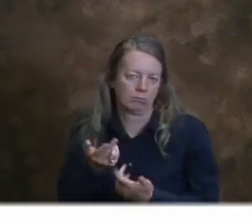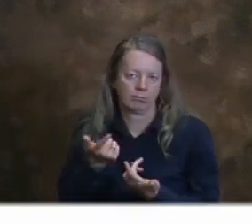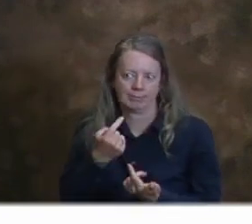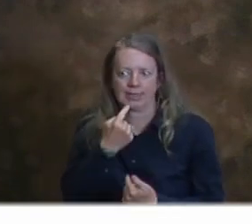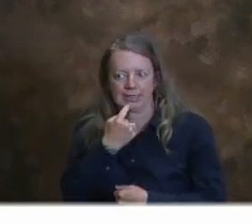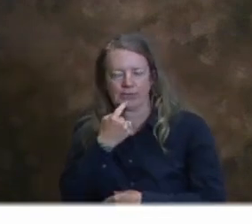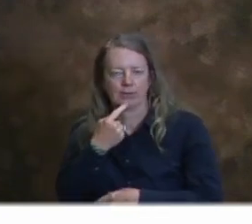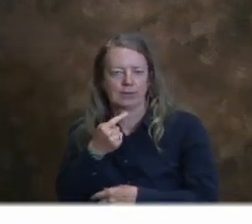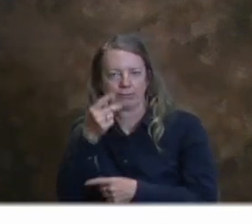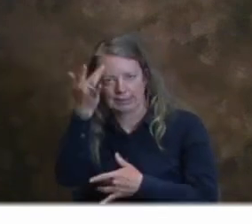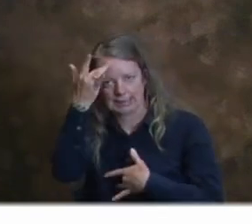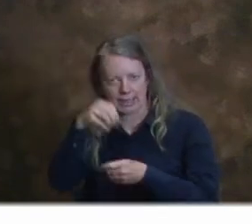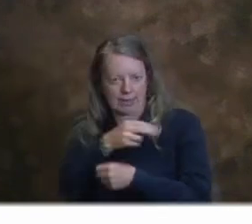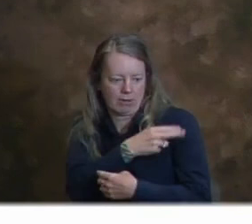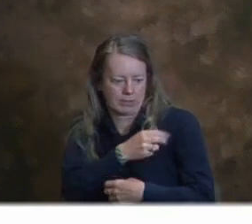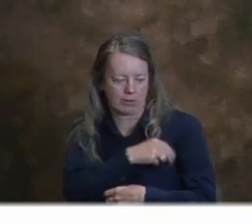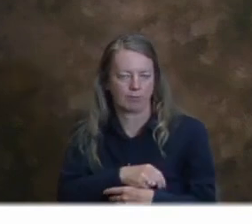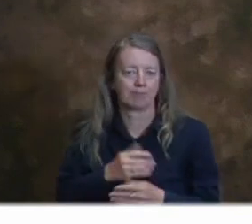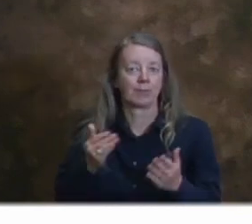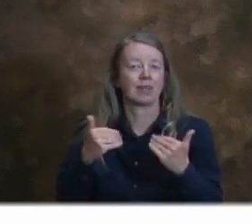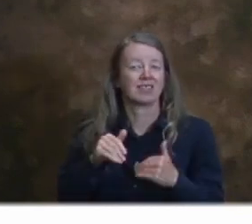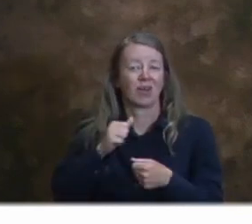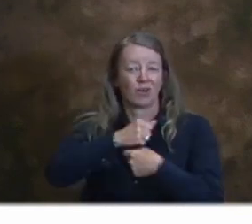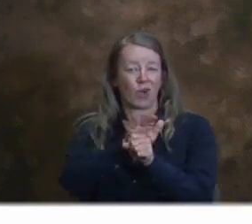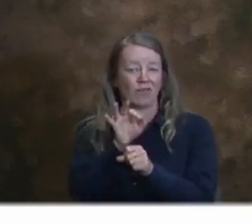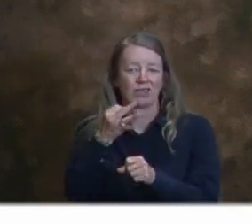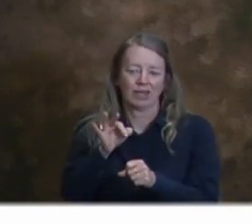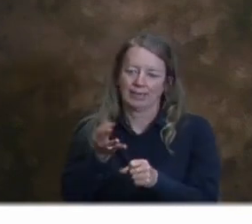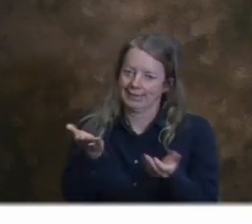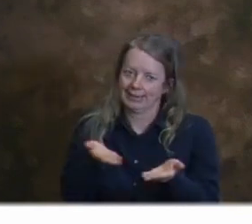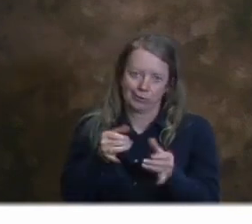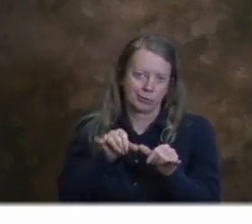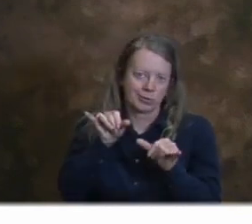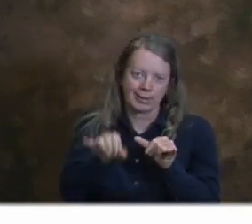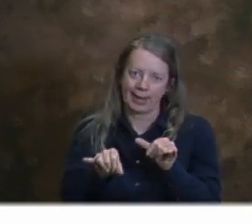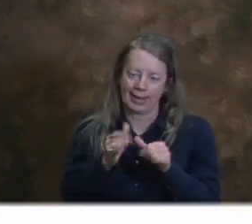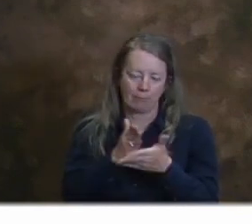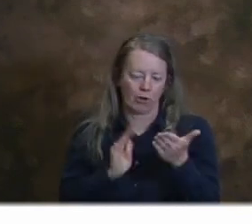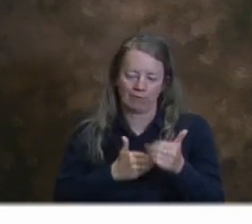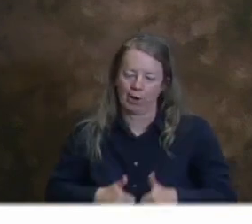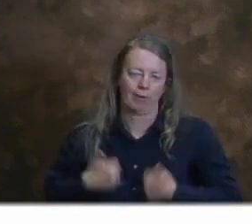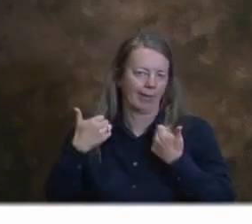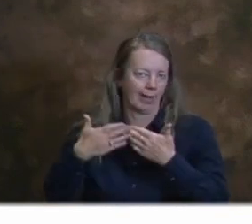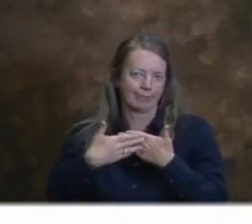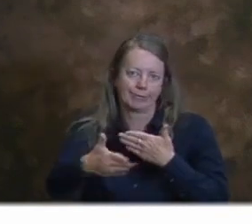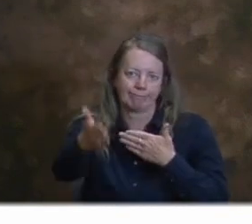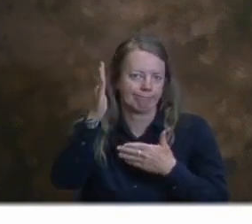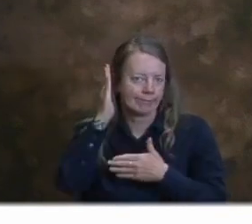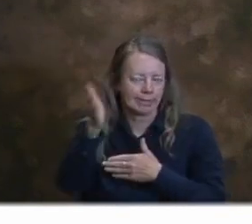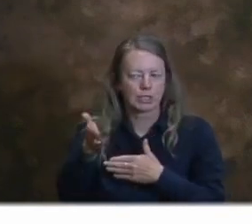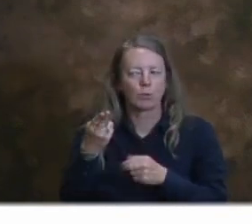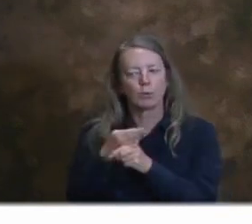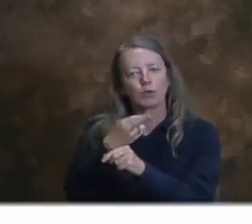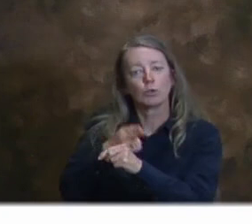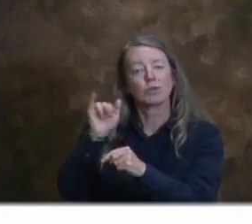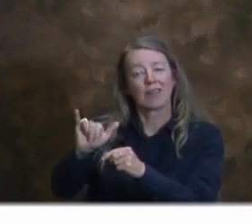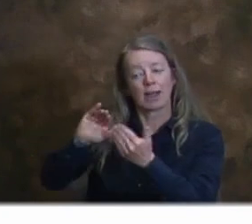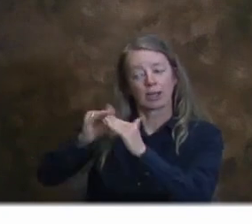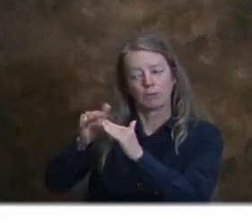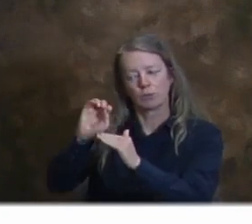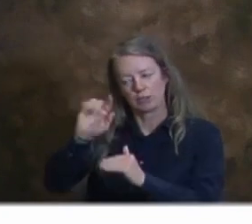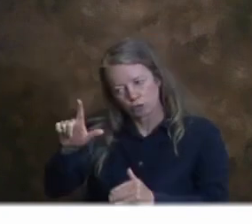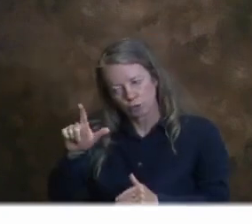a part of our lives going forward. We will use the community level tool to help identify additional precautions based on the level of